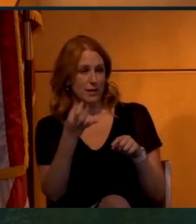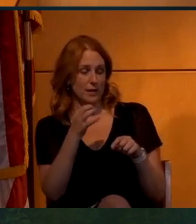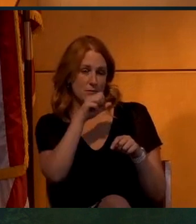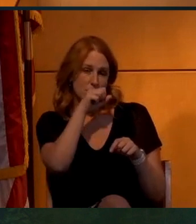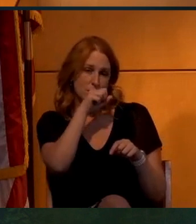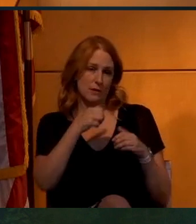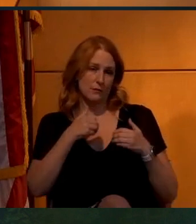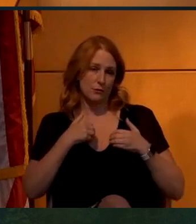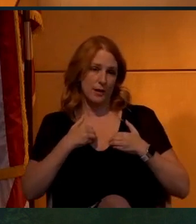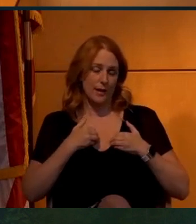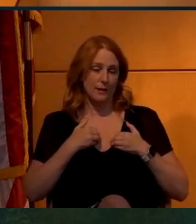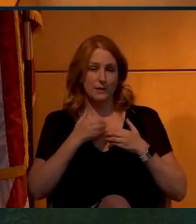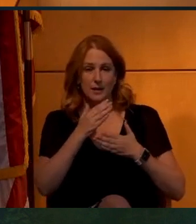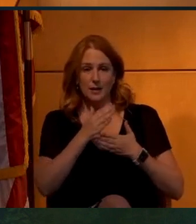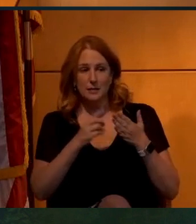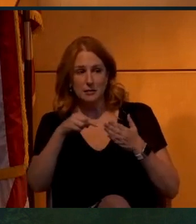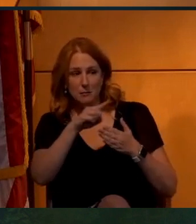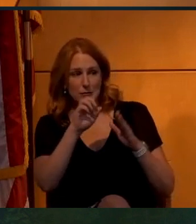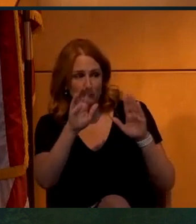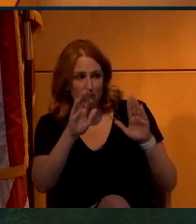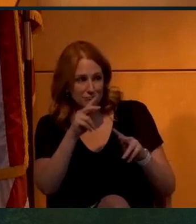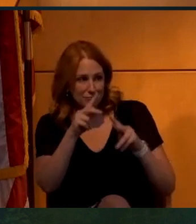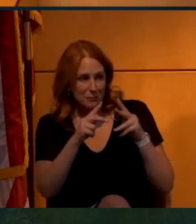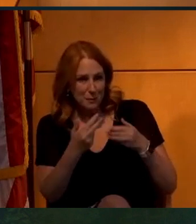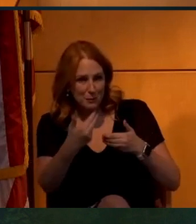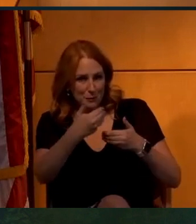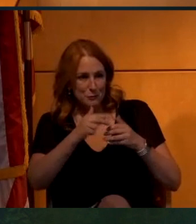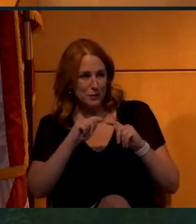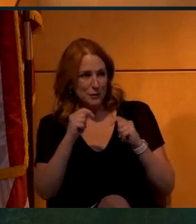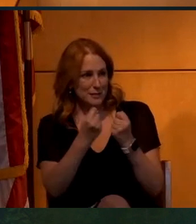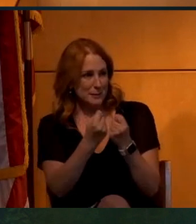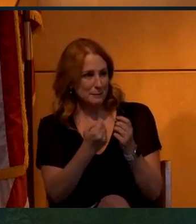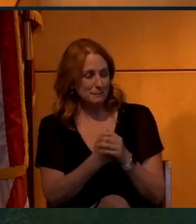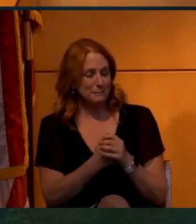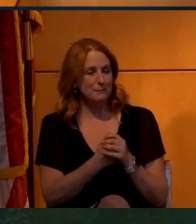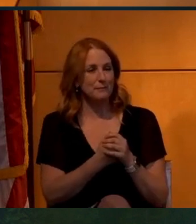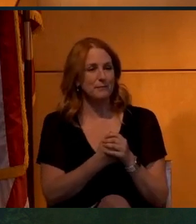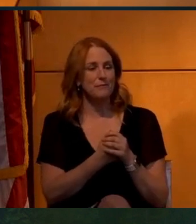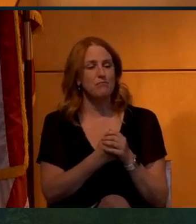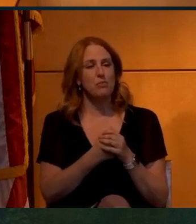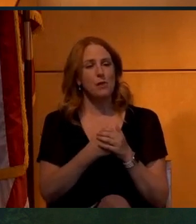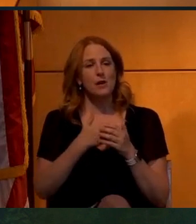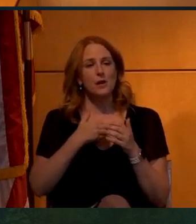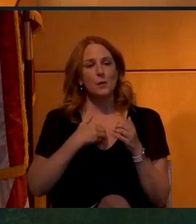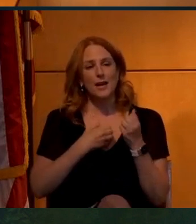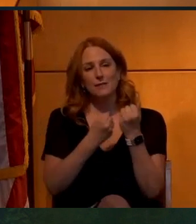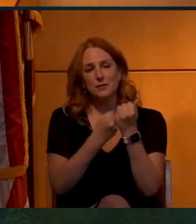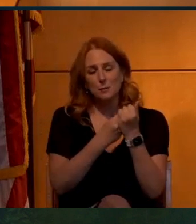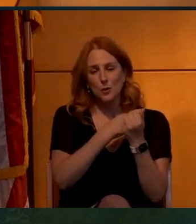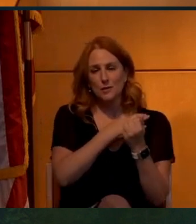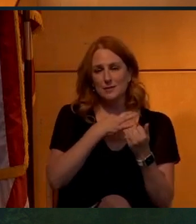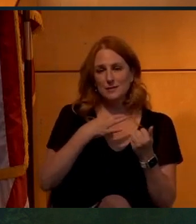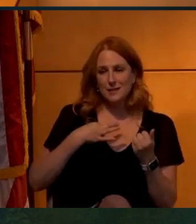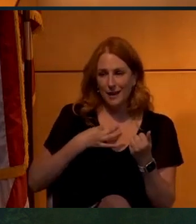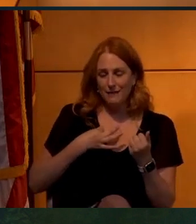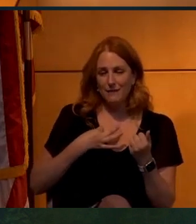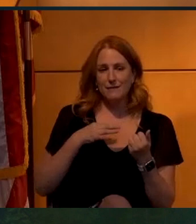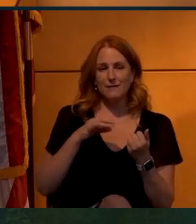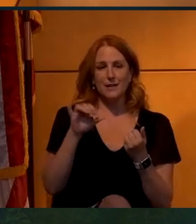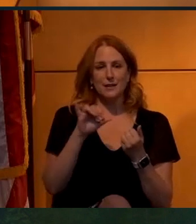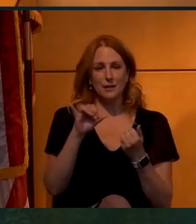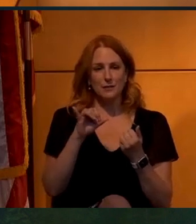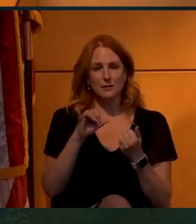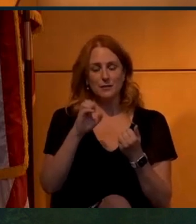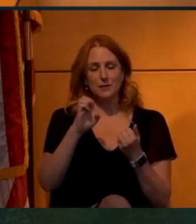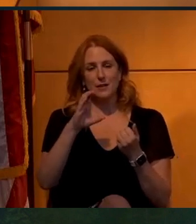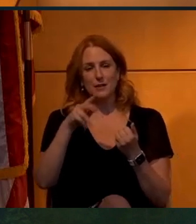have some of you excellent folks come join our team. We also have our wonderful support staff, as well as the CLPS